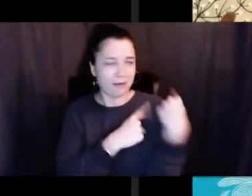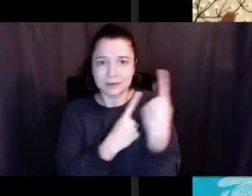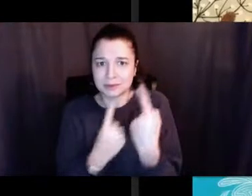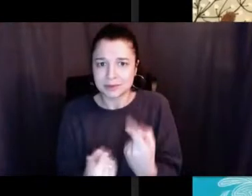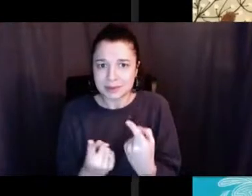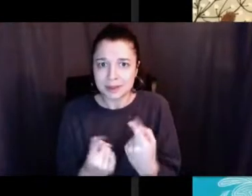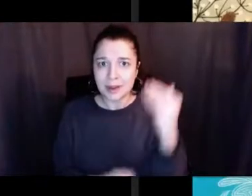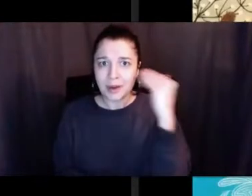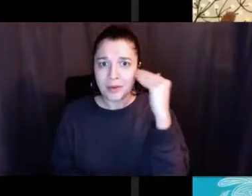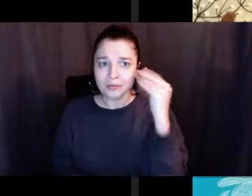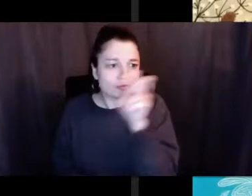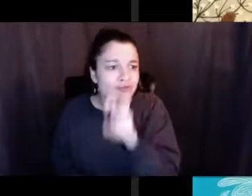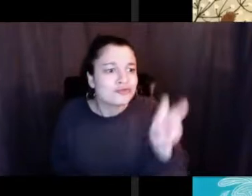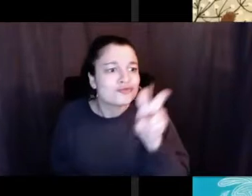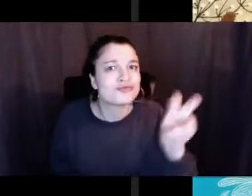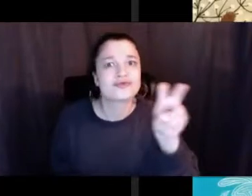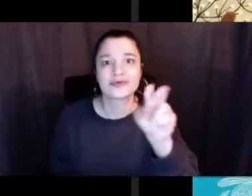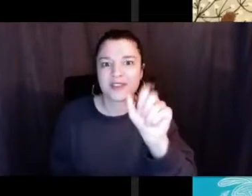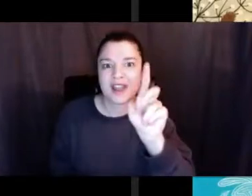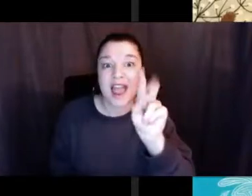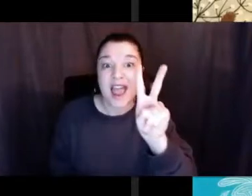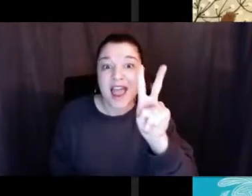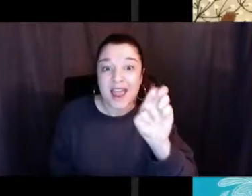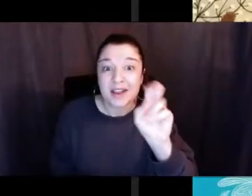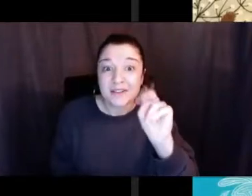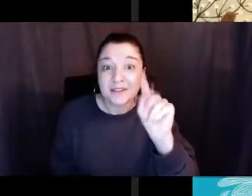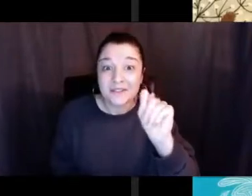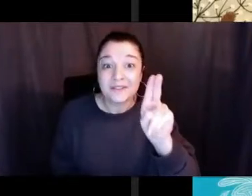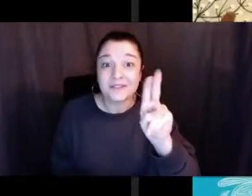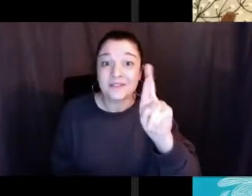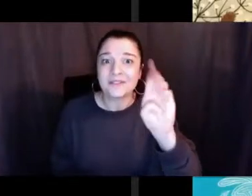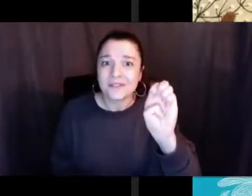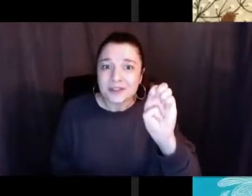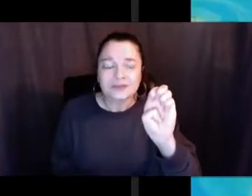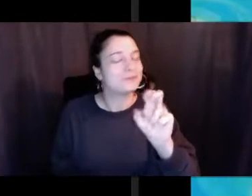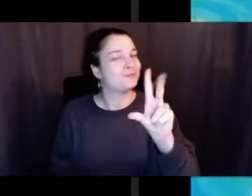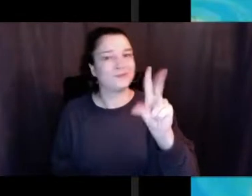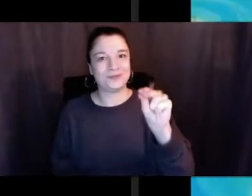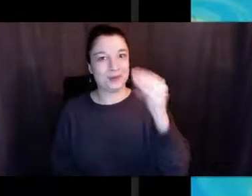could do. But he didn't know he was on an adventure until